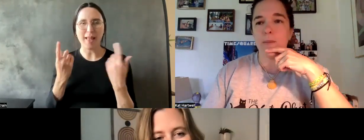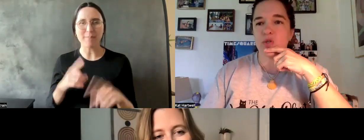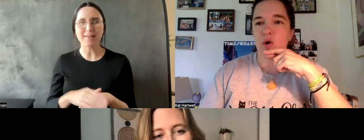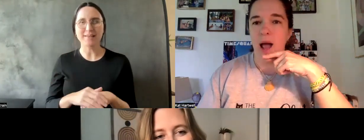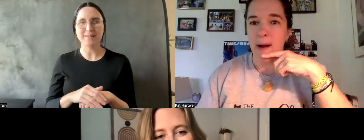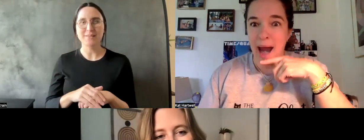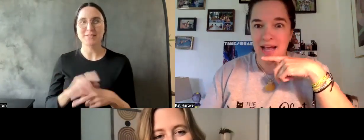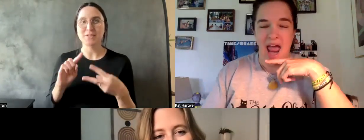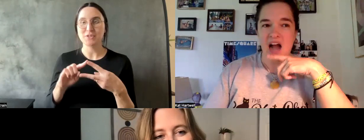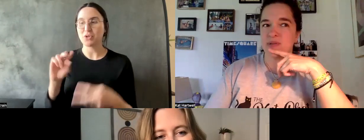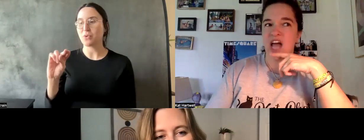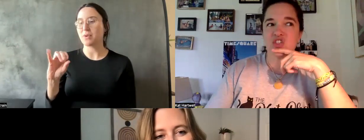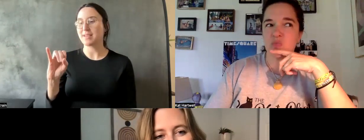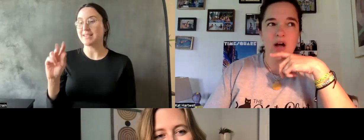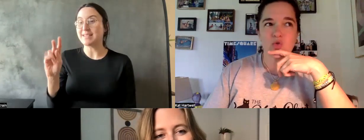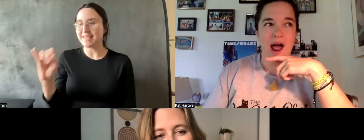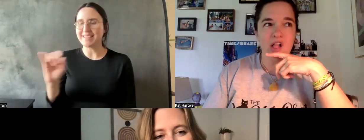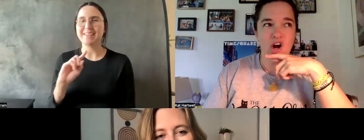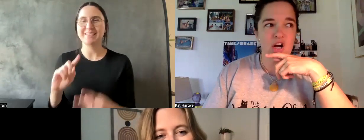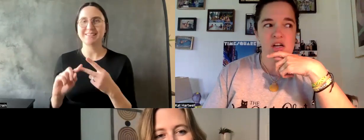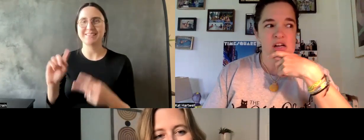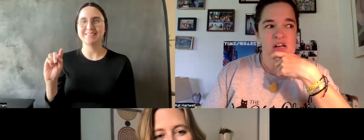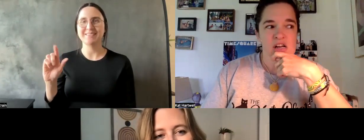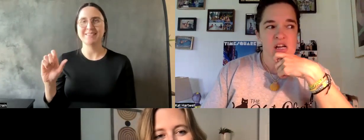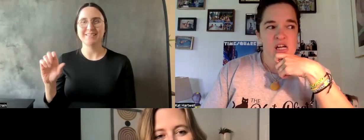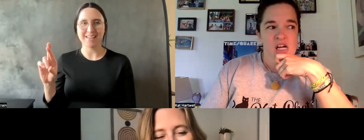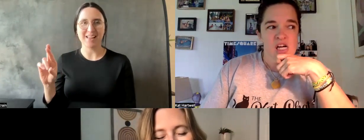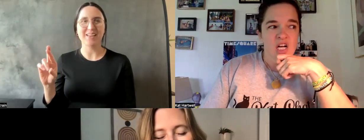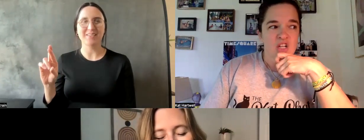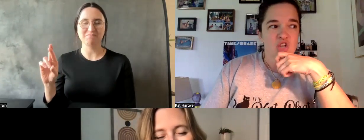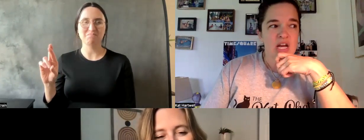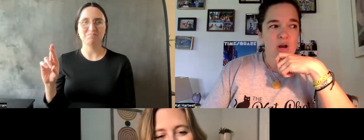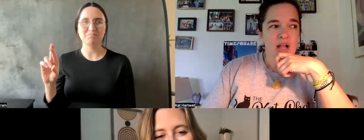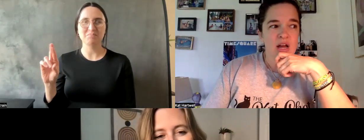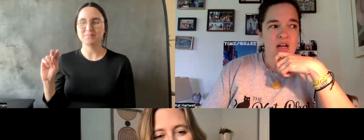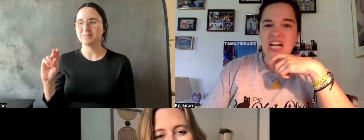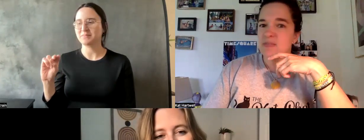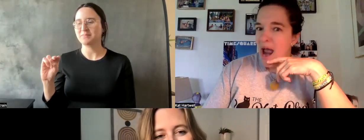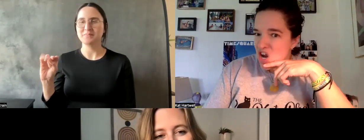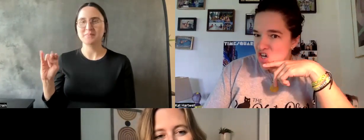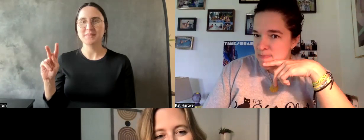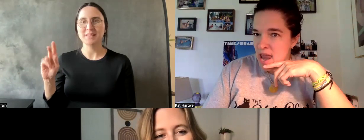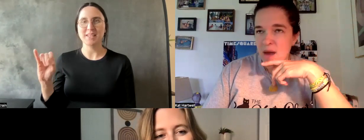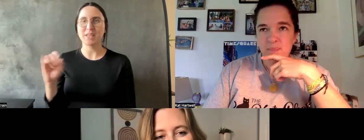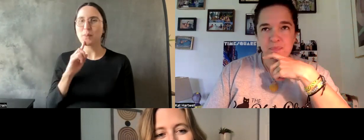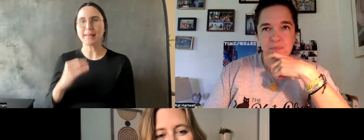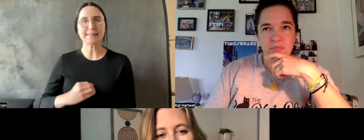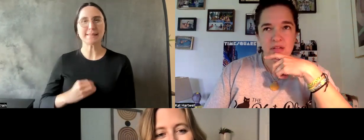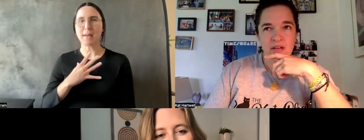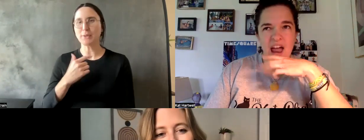I'm hoping to get on my podcast. I should want to tell her she really inspired